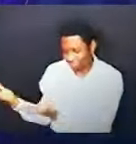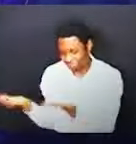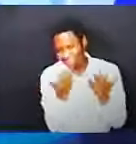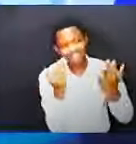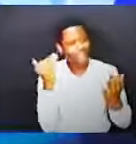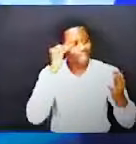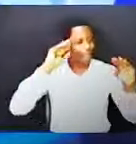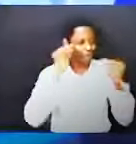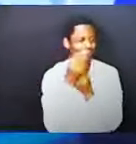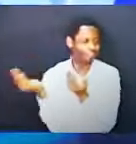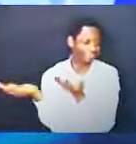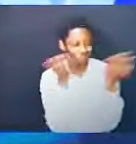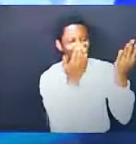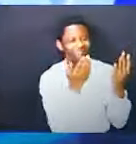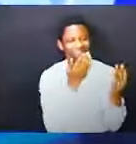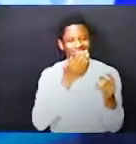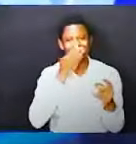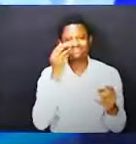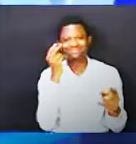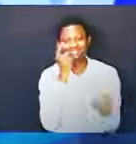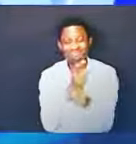Now,